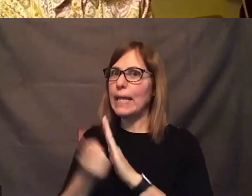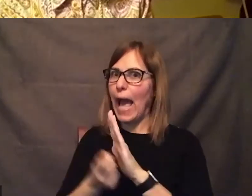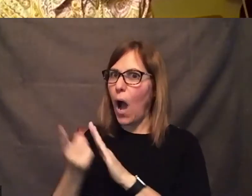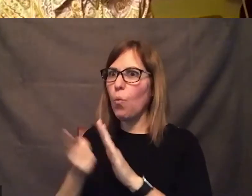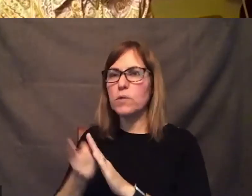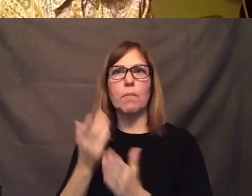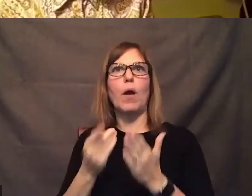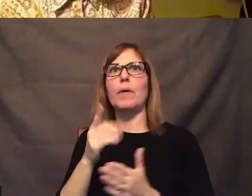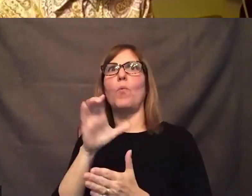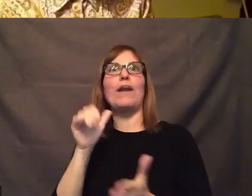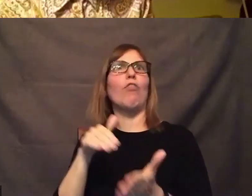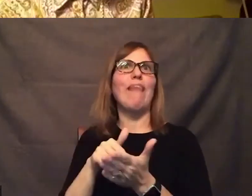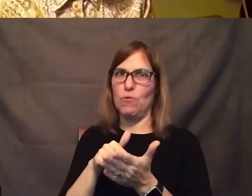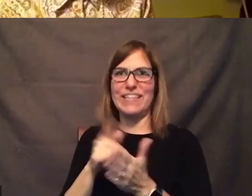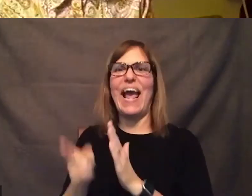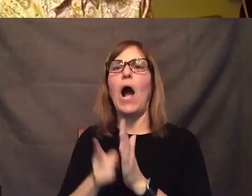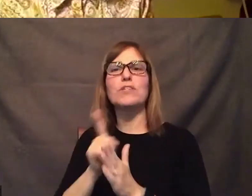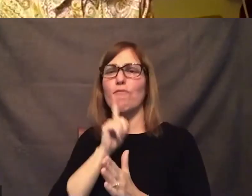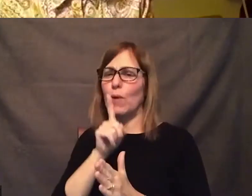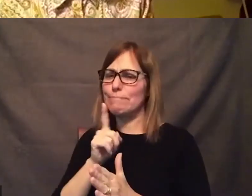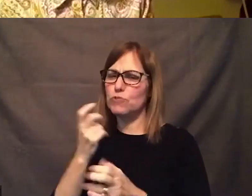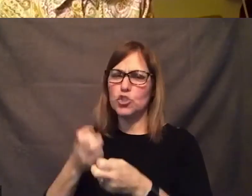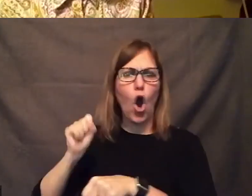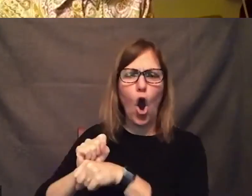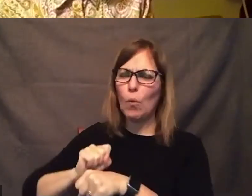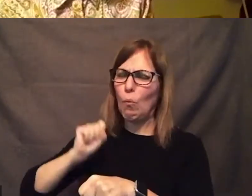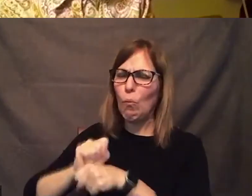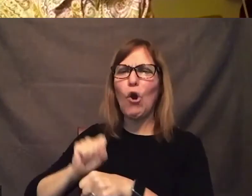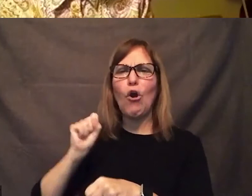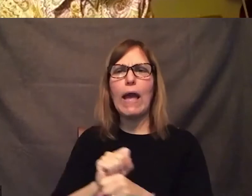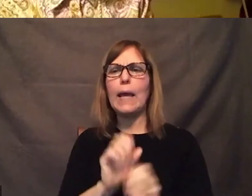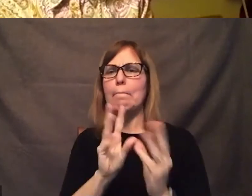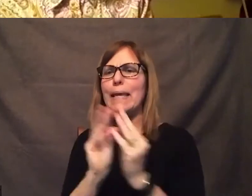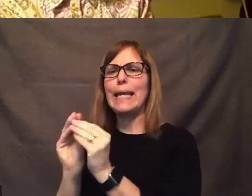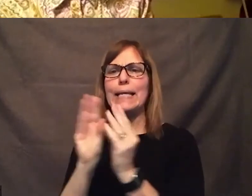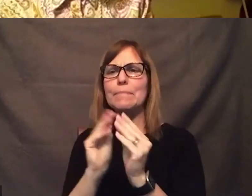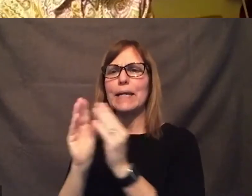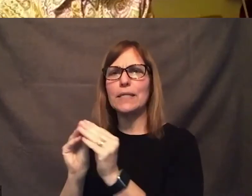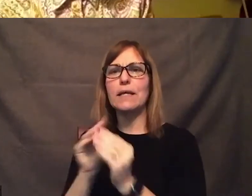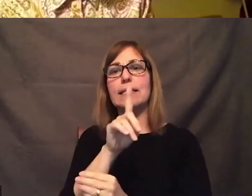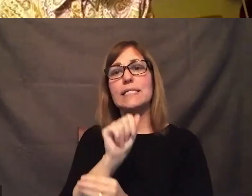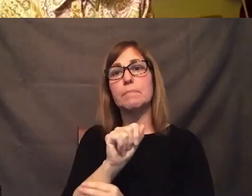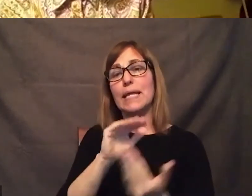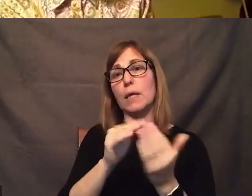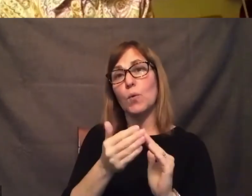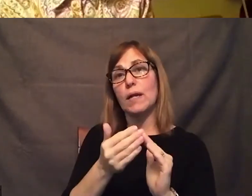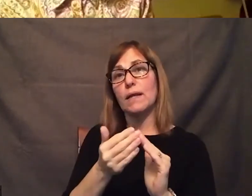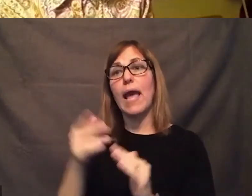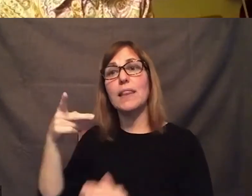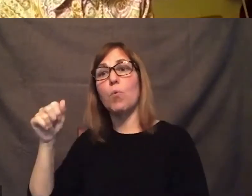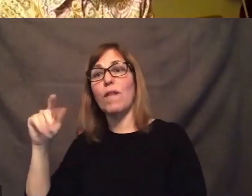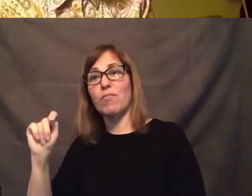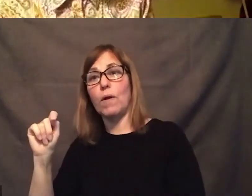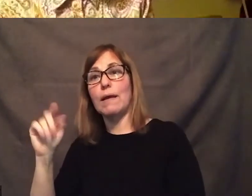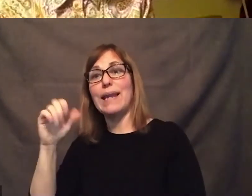of really hard work in meetings between the disability community and the Port Authority and